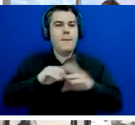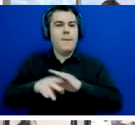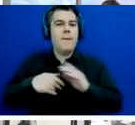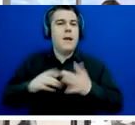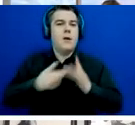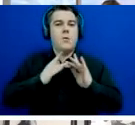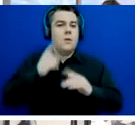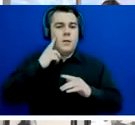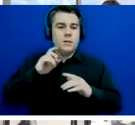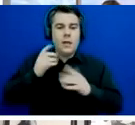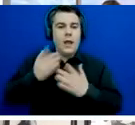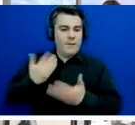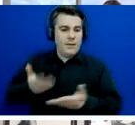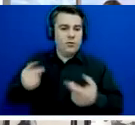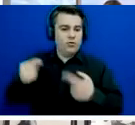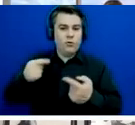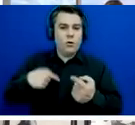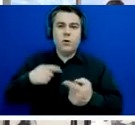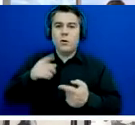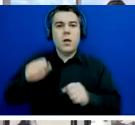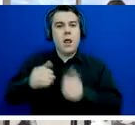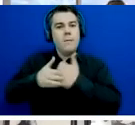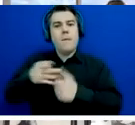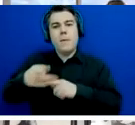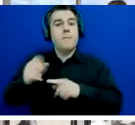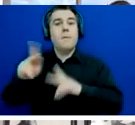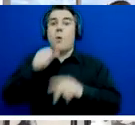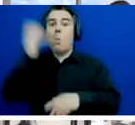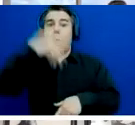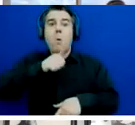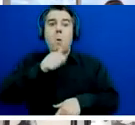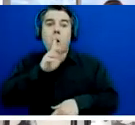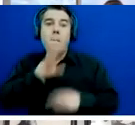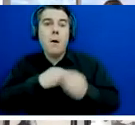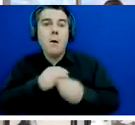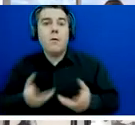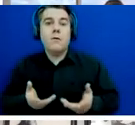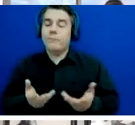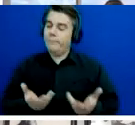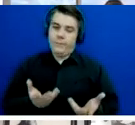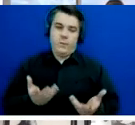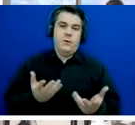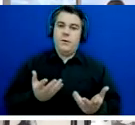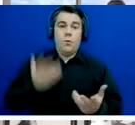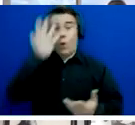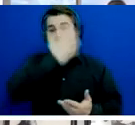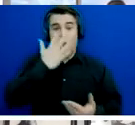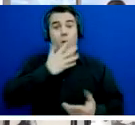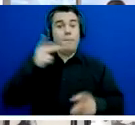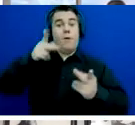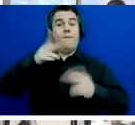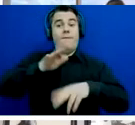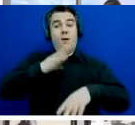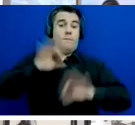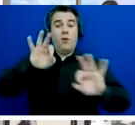Plexus can help with, but no one talks about it. Hey, we all look perfect on social media, right? Well, we all got our thing,